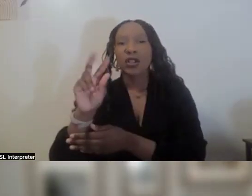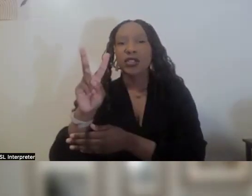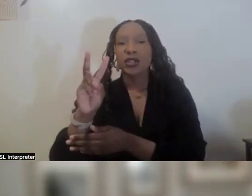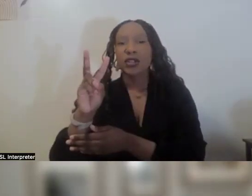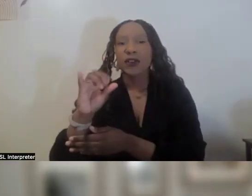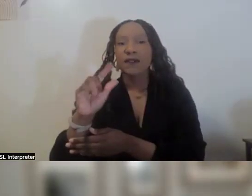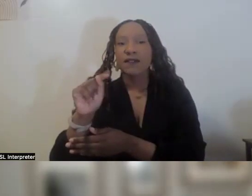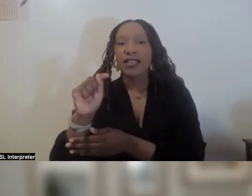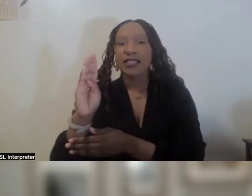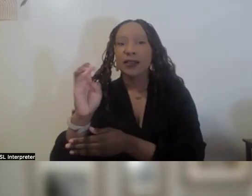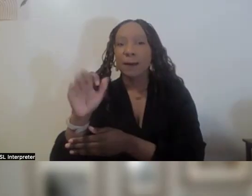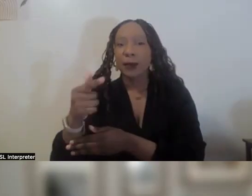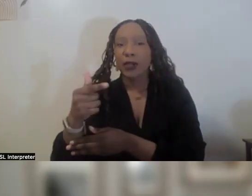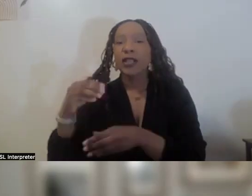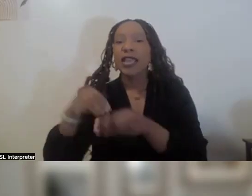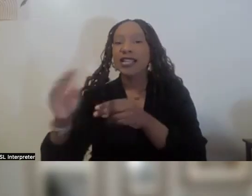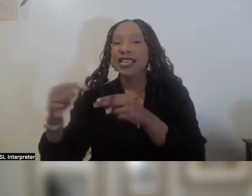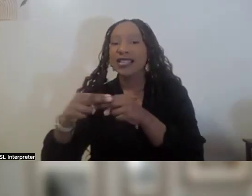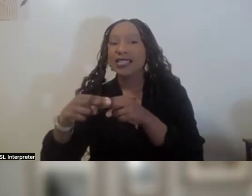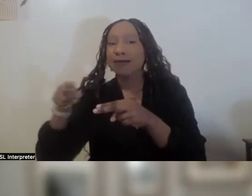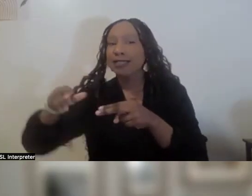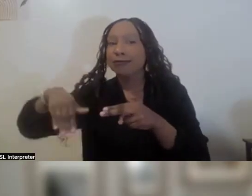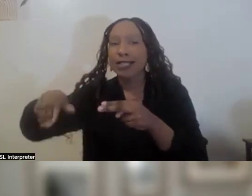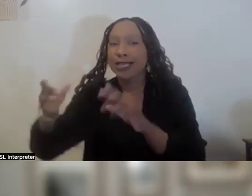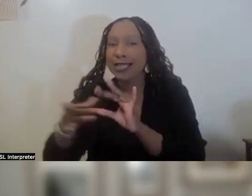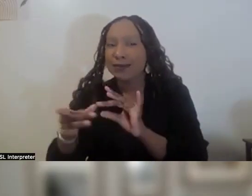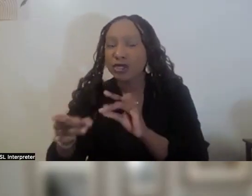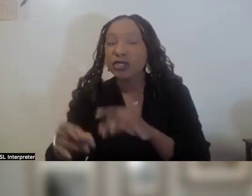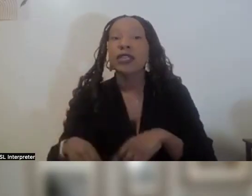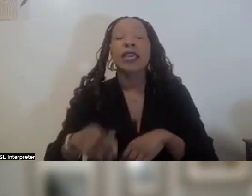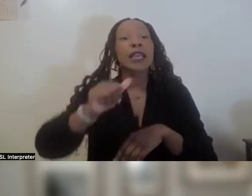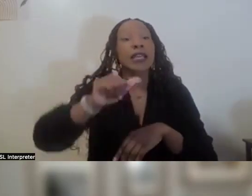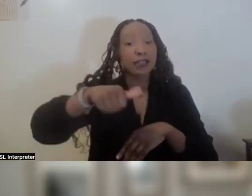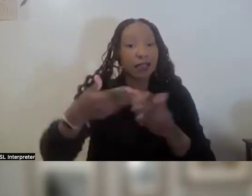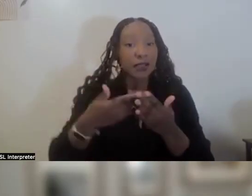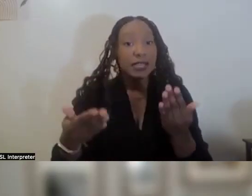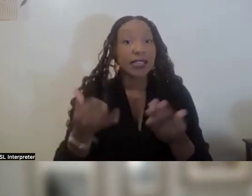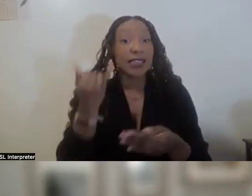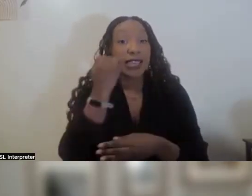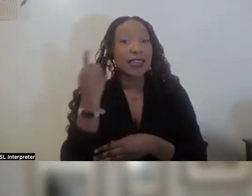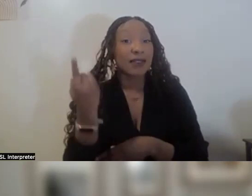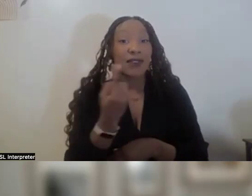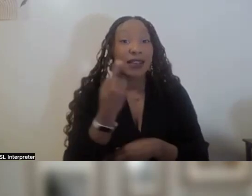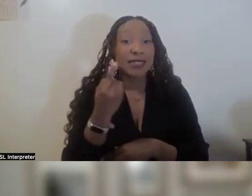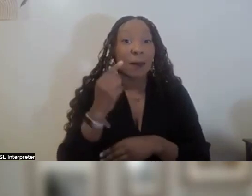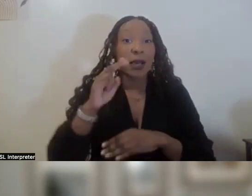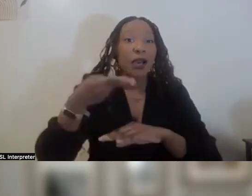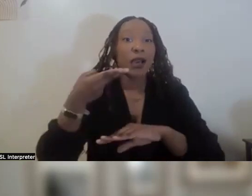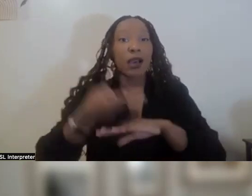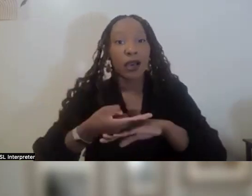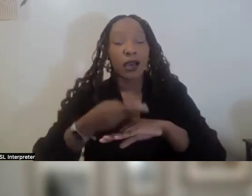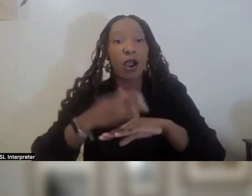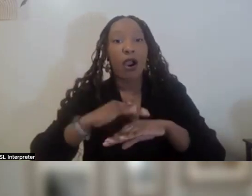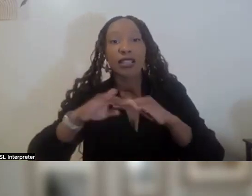his slide, but I don't think said out loud, and that is that the other thing is that if somebody is laying on the ground and looks like